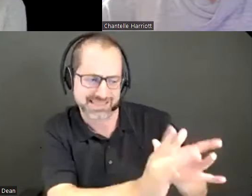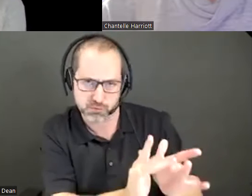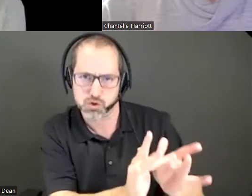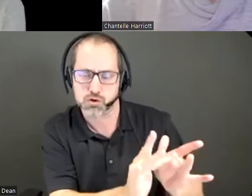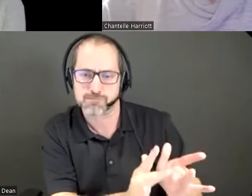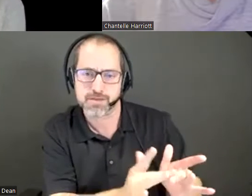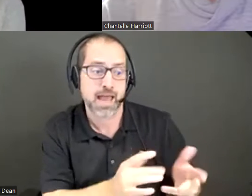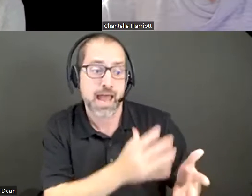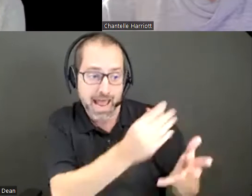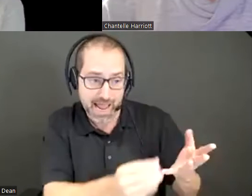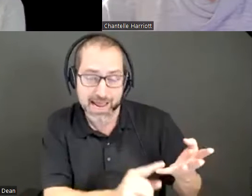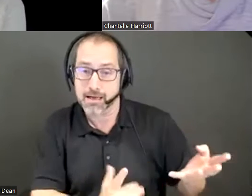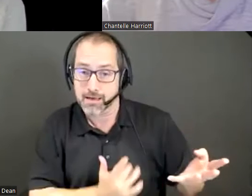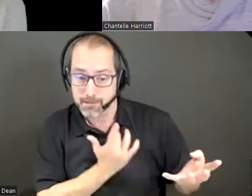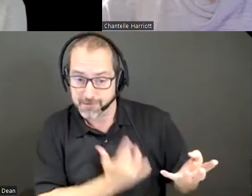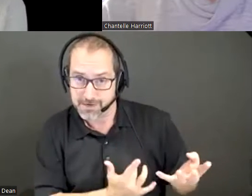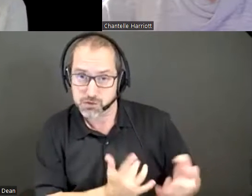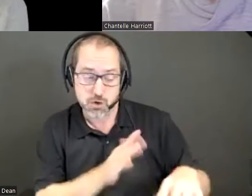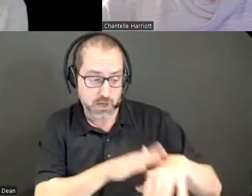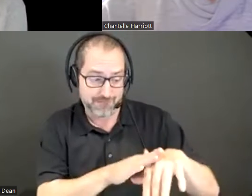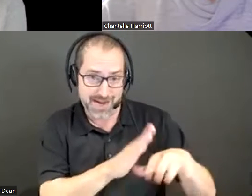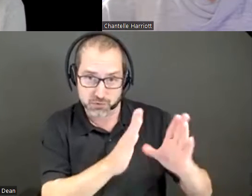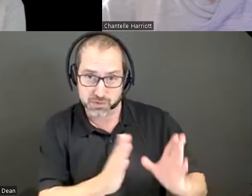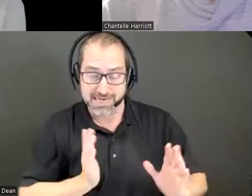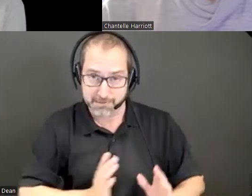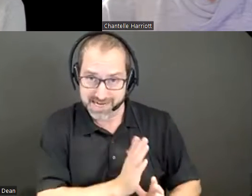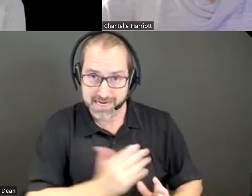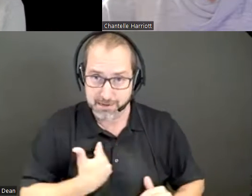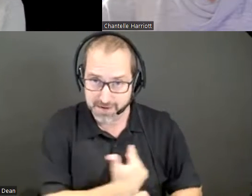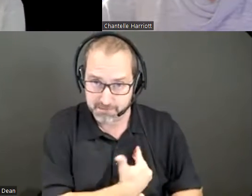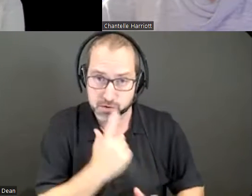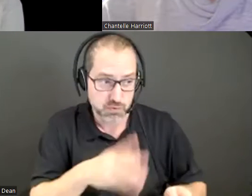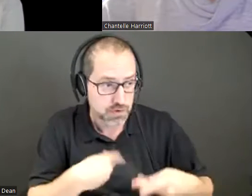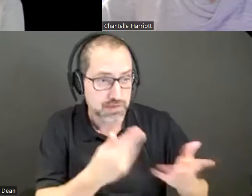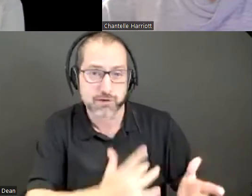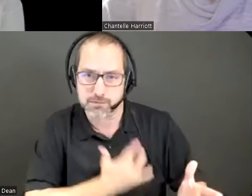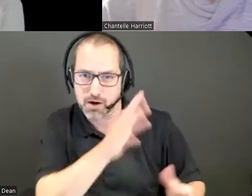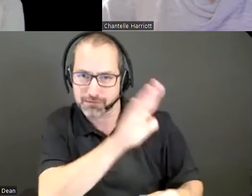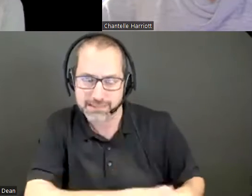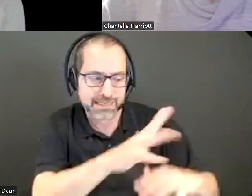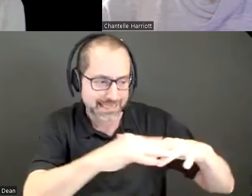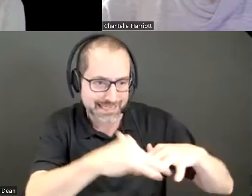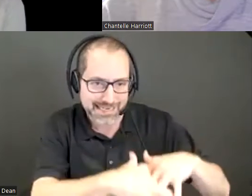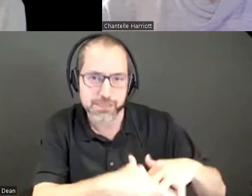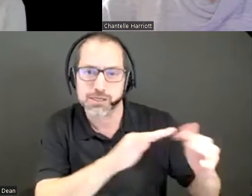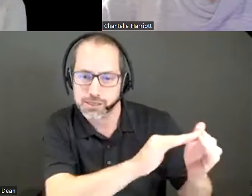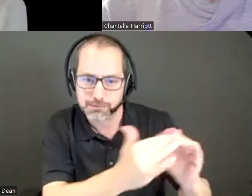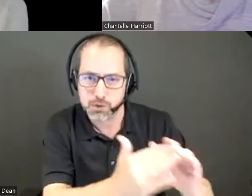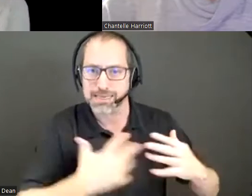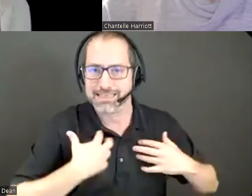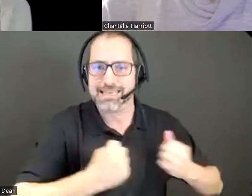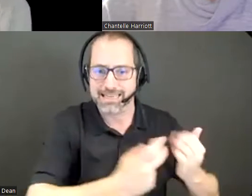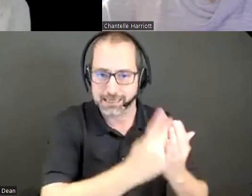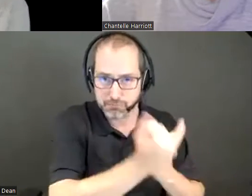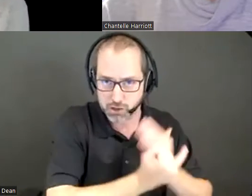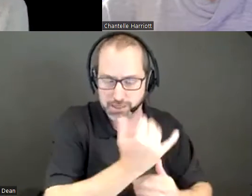provincial advisory committee member for the delivery of province-wide Indigenous Communities Healing Project, which I hope to